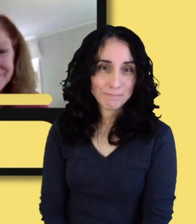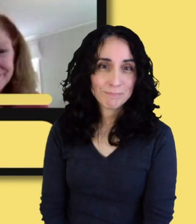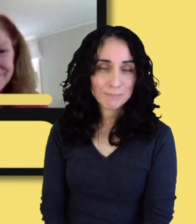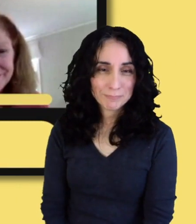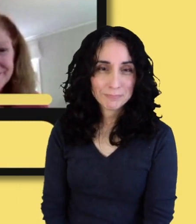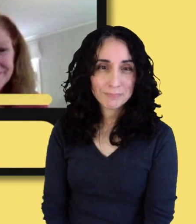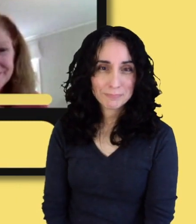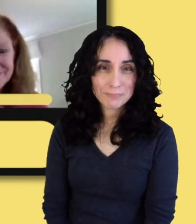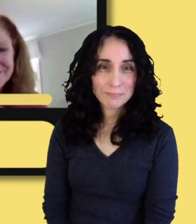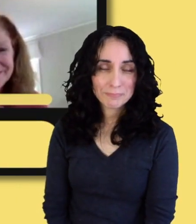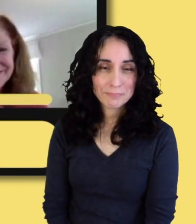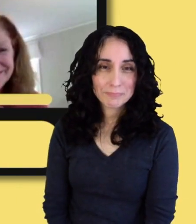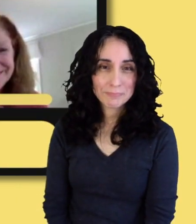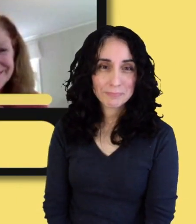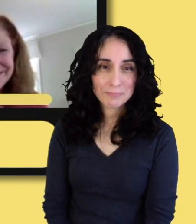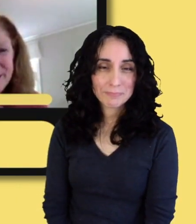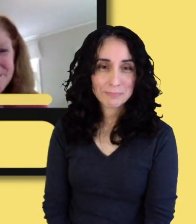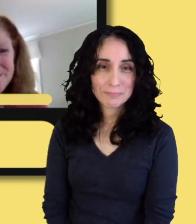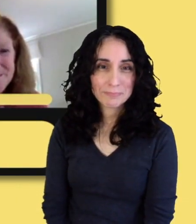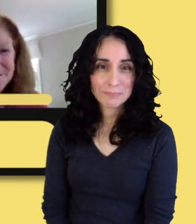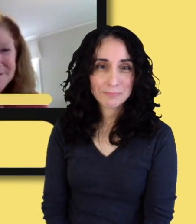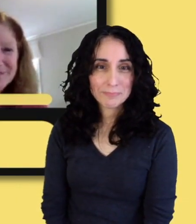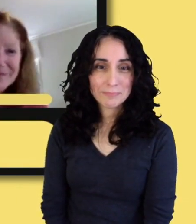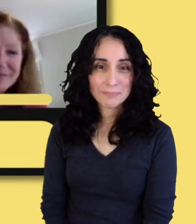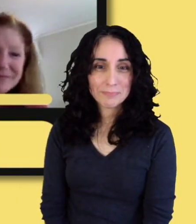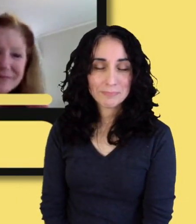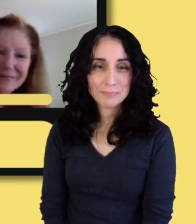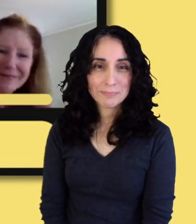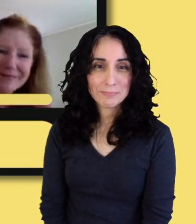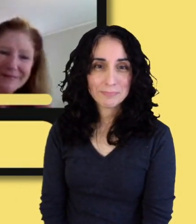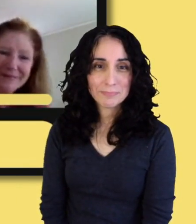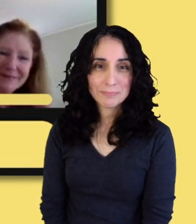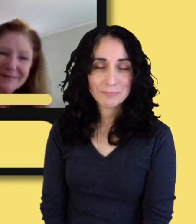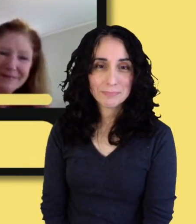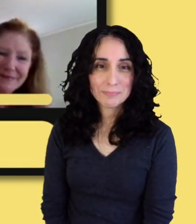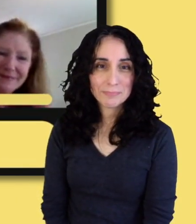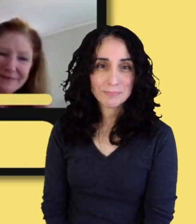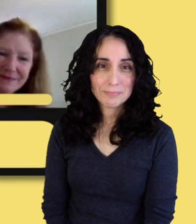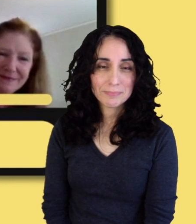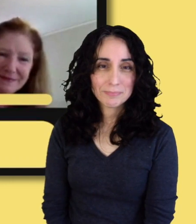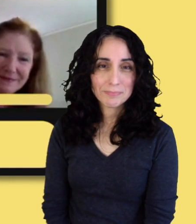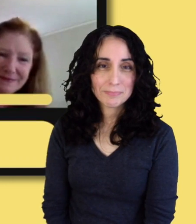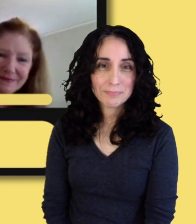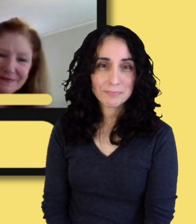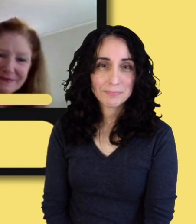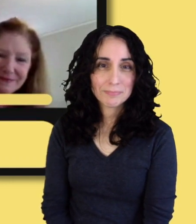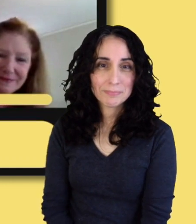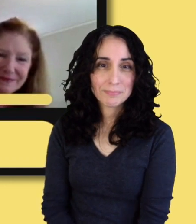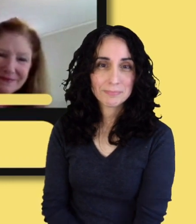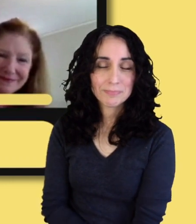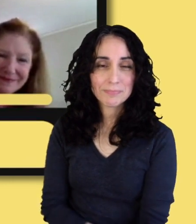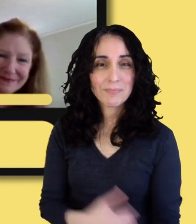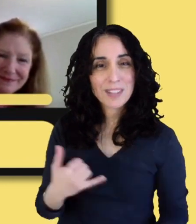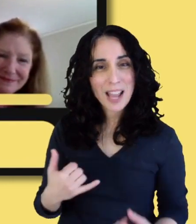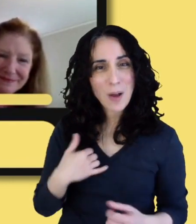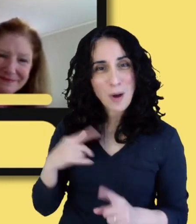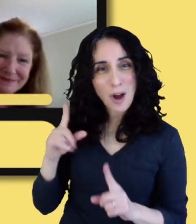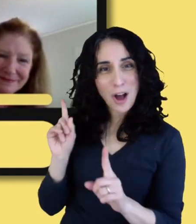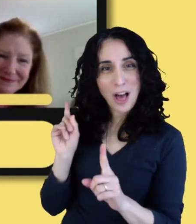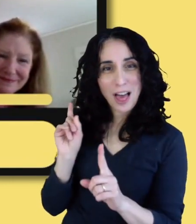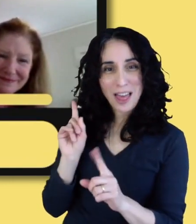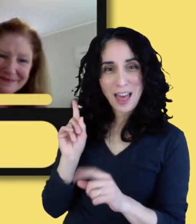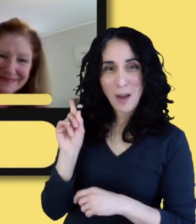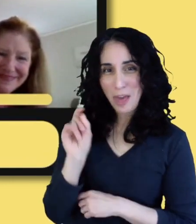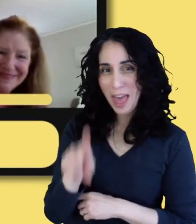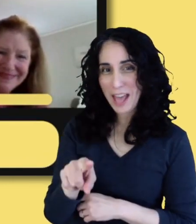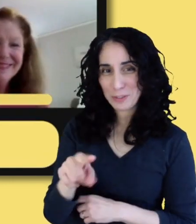I would imagine. Is there anything? So now I'm going to ask a super random question that's